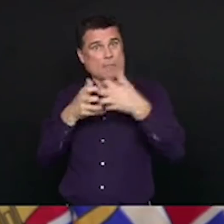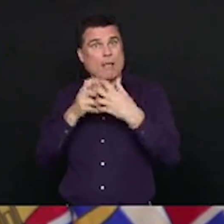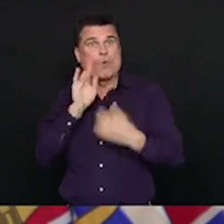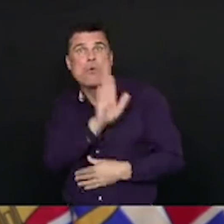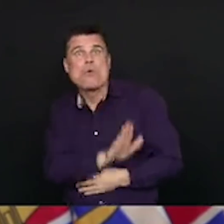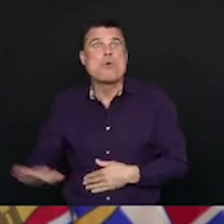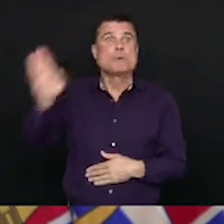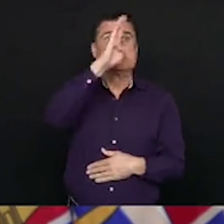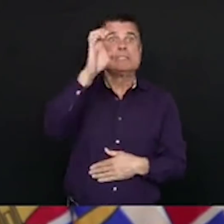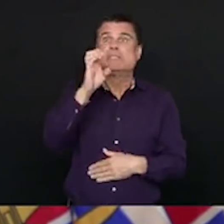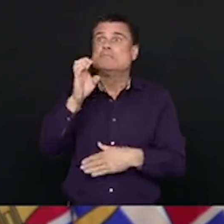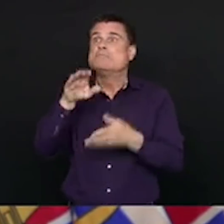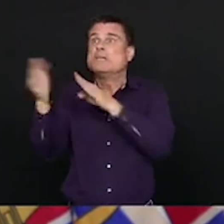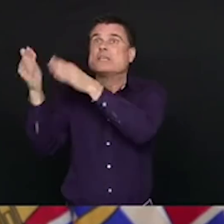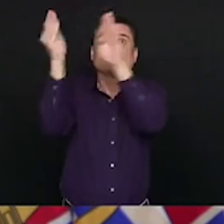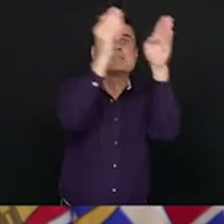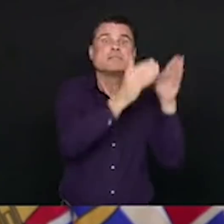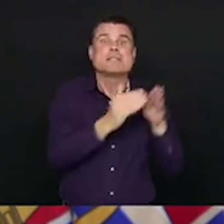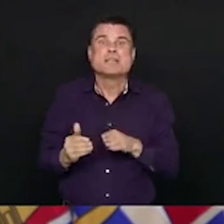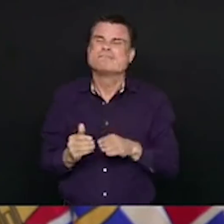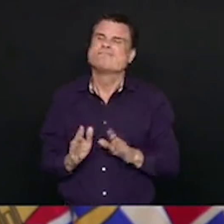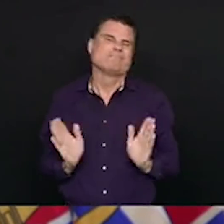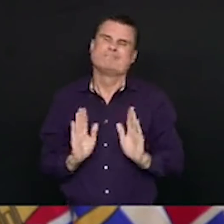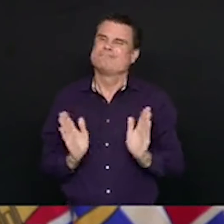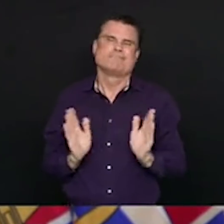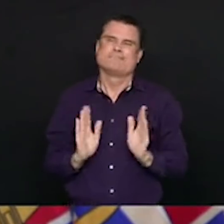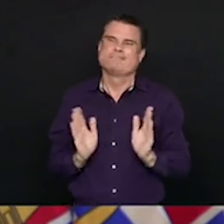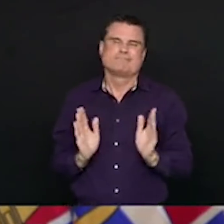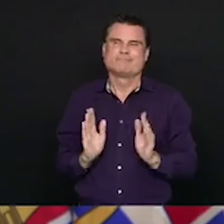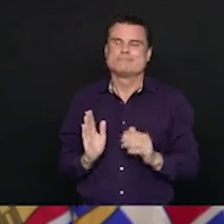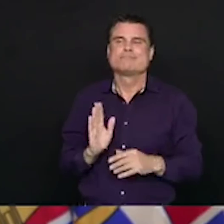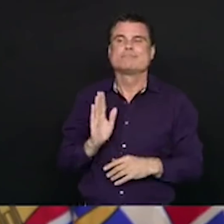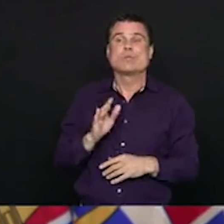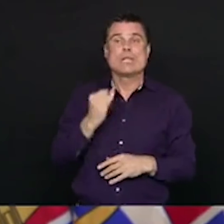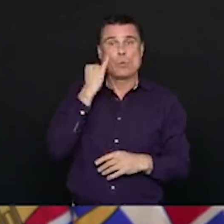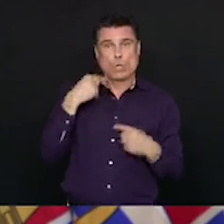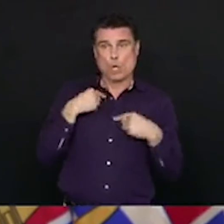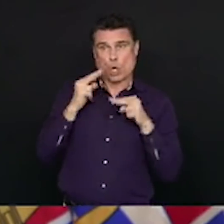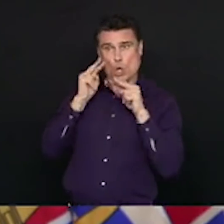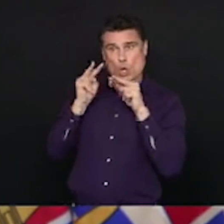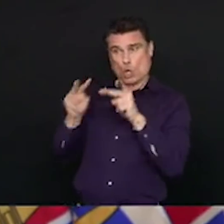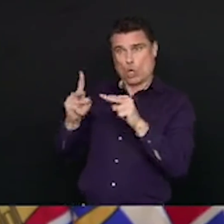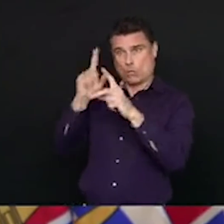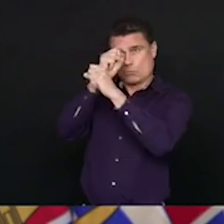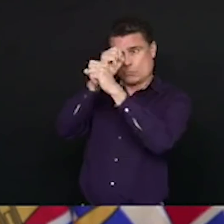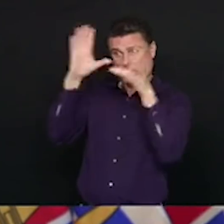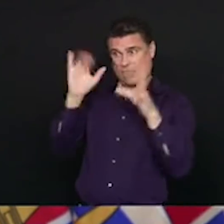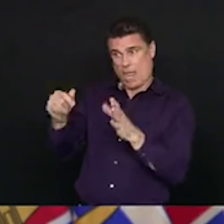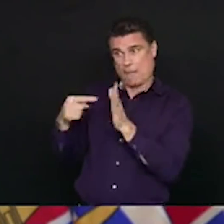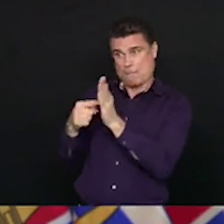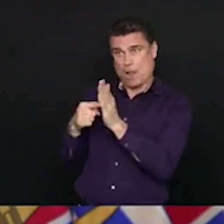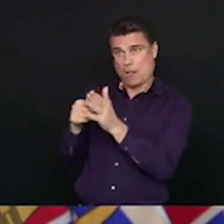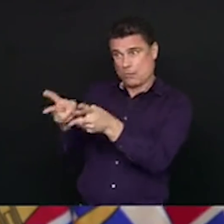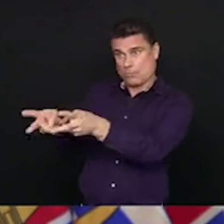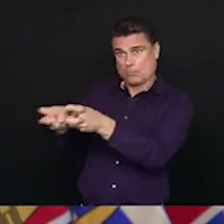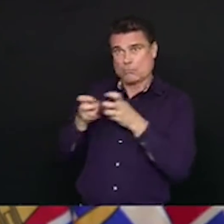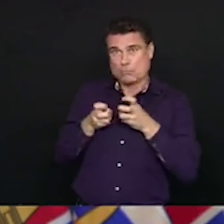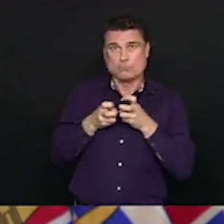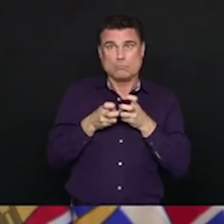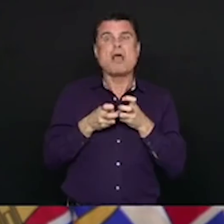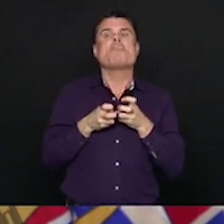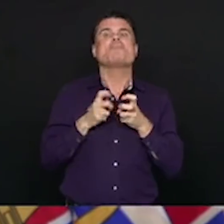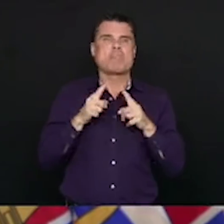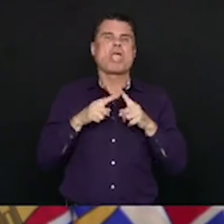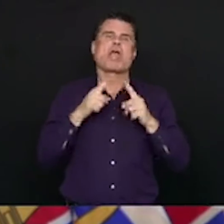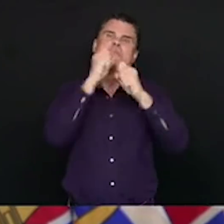particularly helpful. What we are looking at is what we are dealing with. And what we've told you and what we will present again and continue to share